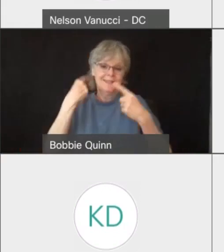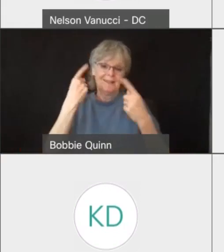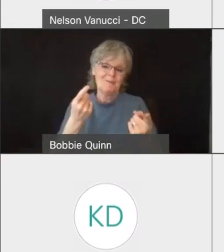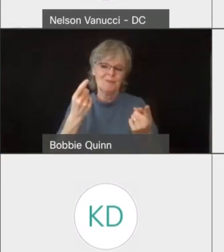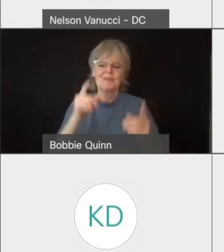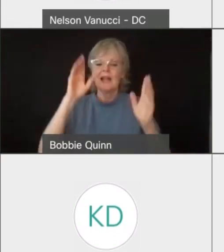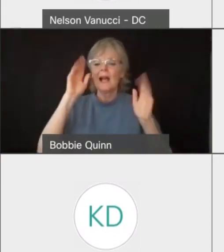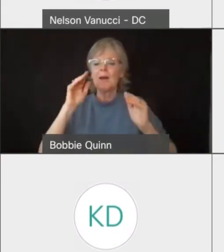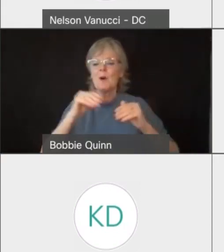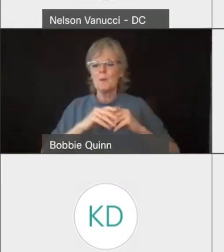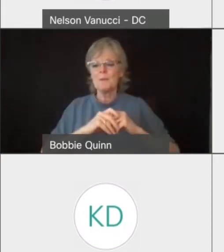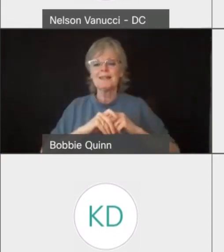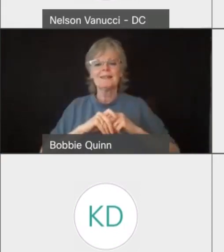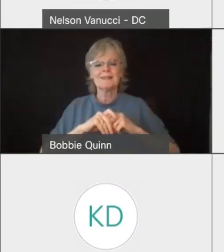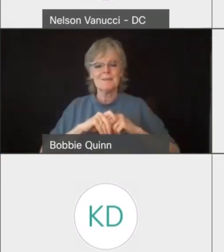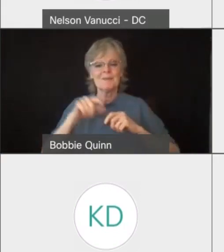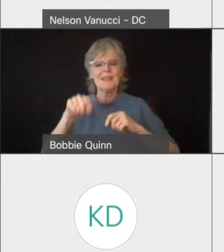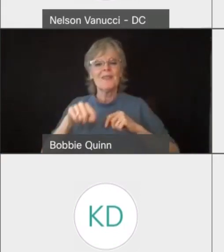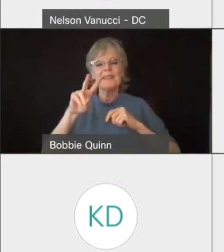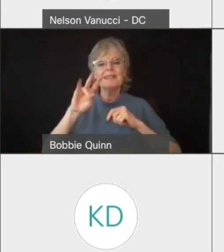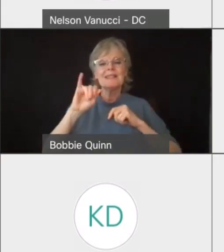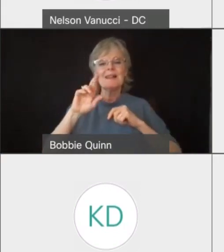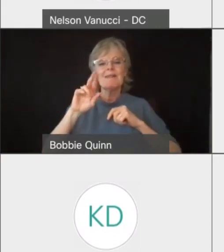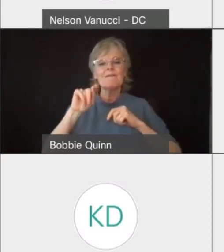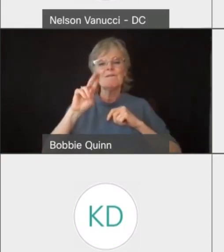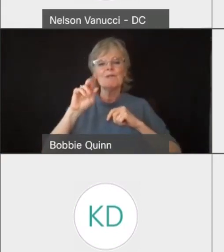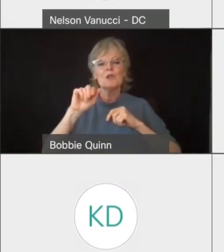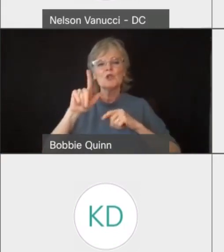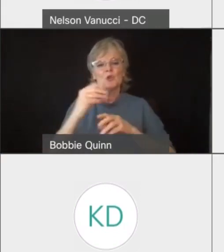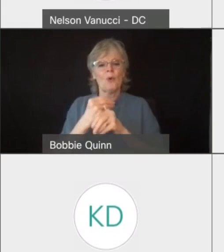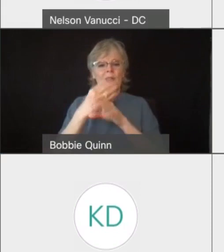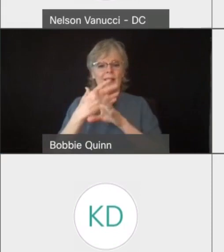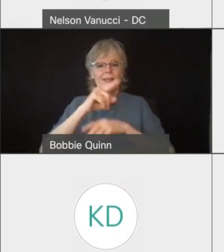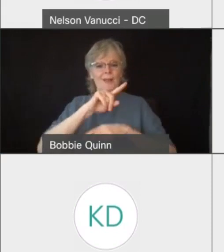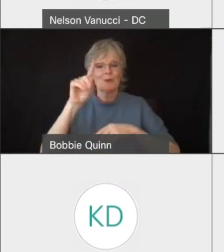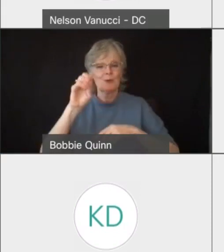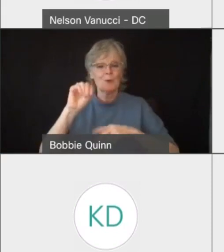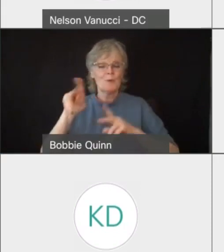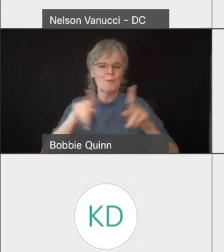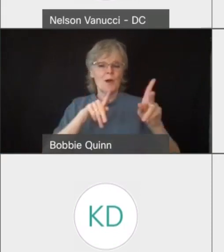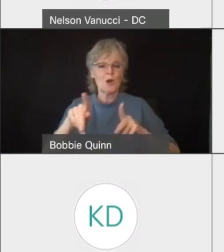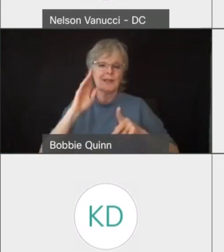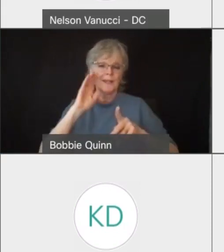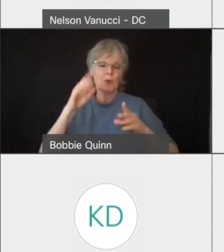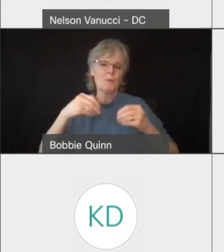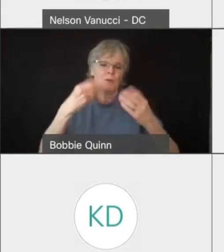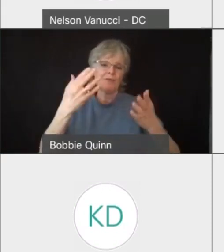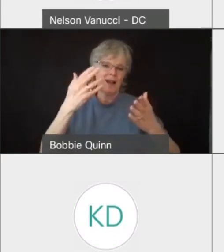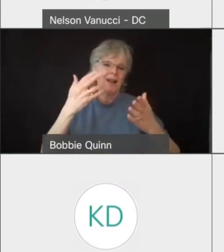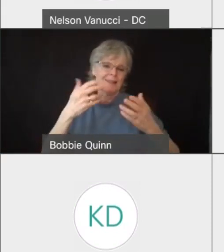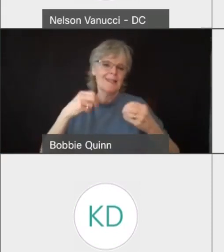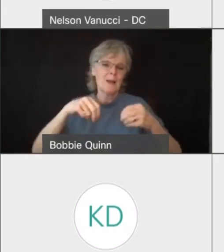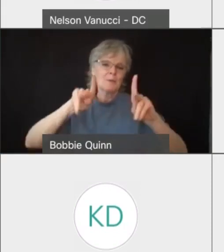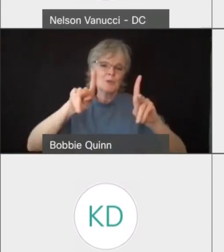that this kind of, virtual Zoom party might provide that same kind of opportunity for people